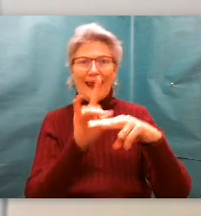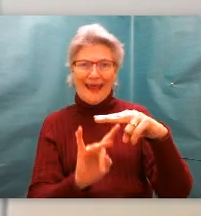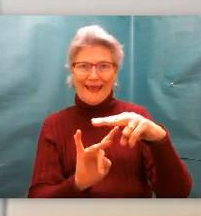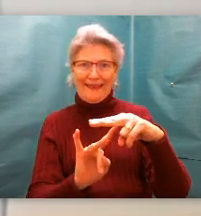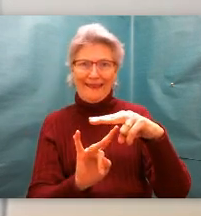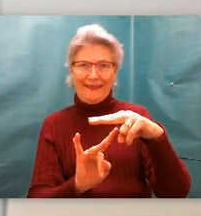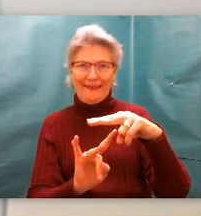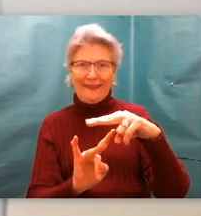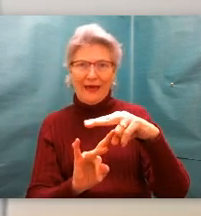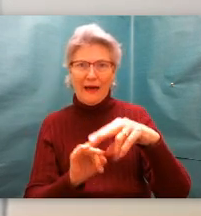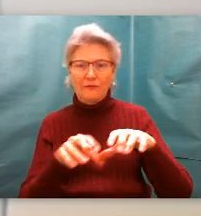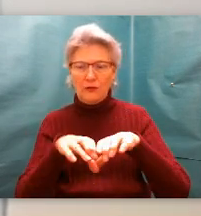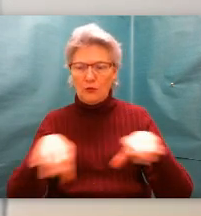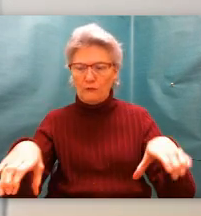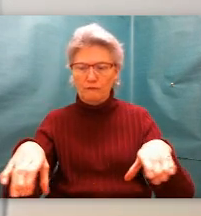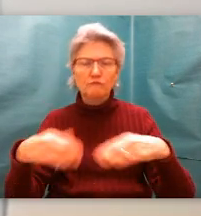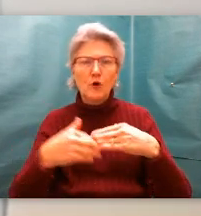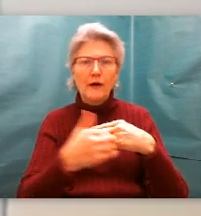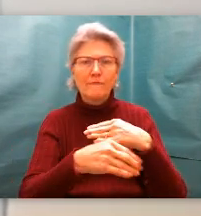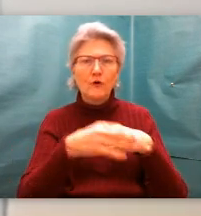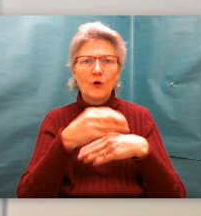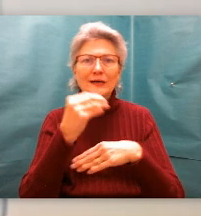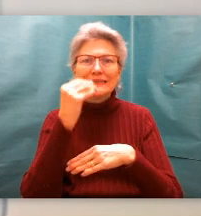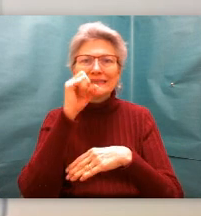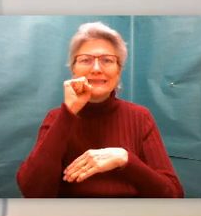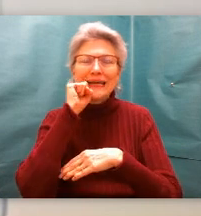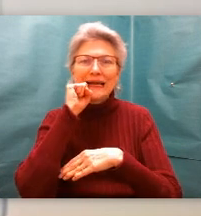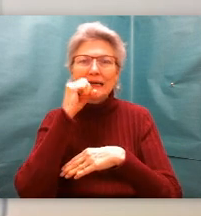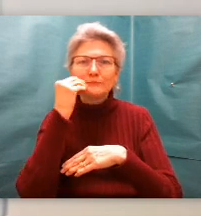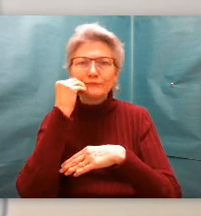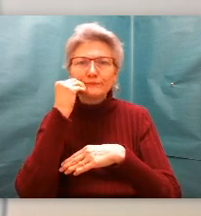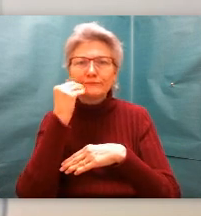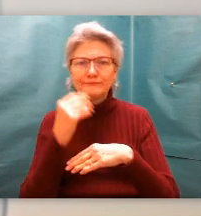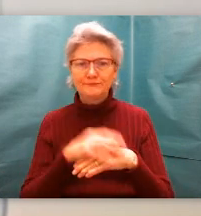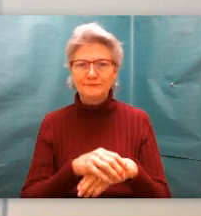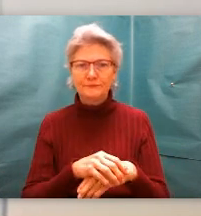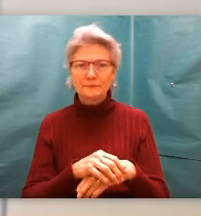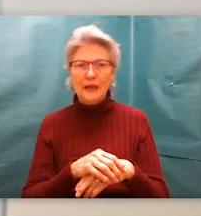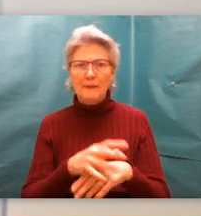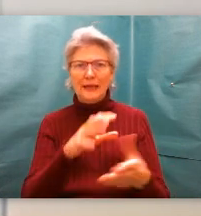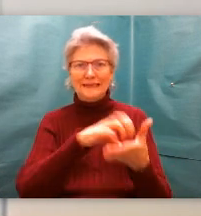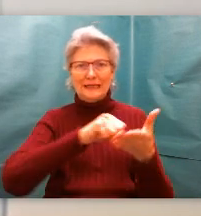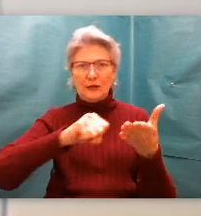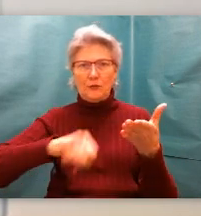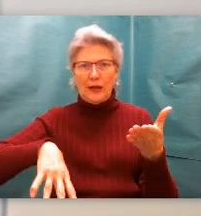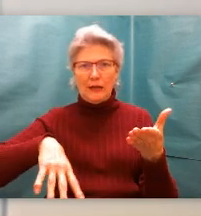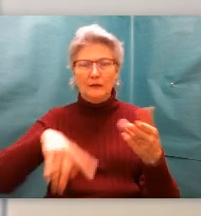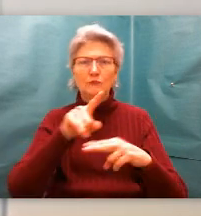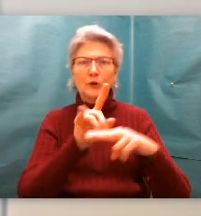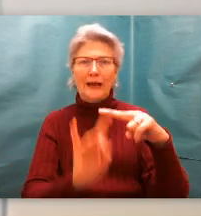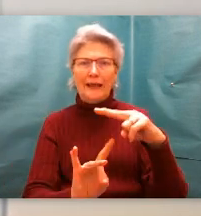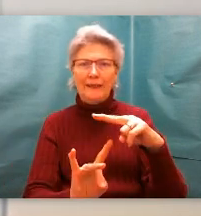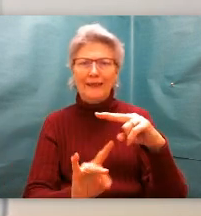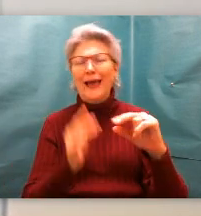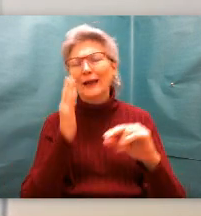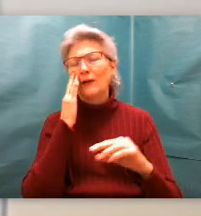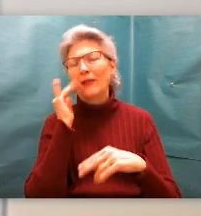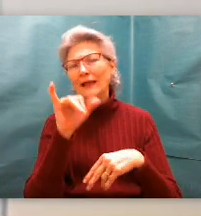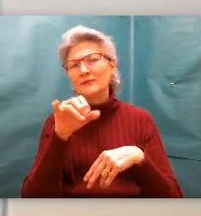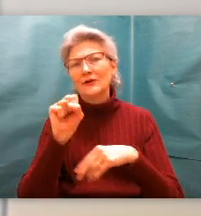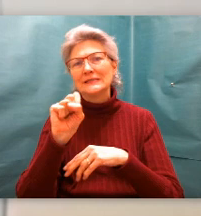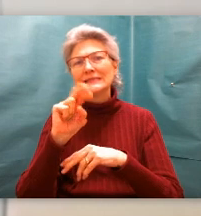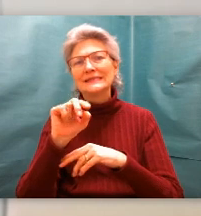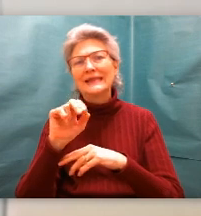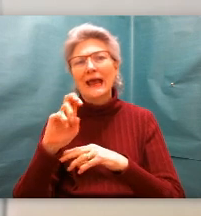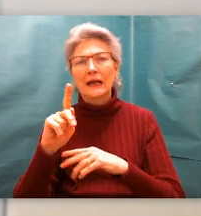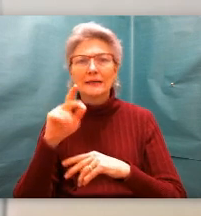of the loaf of bread for a snack. So I'm going to take that 1/8 and I know that that was for her snack.